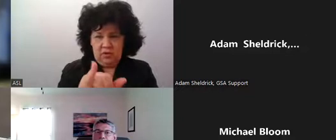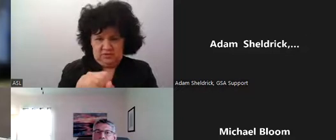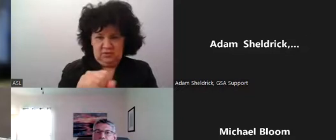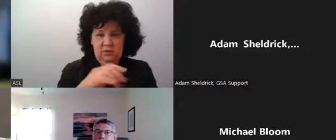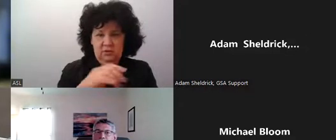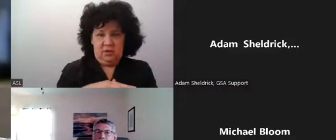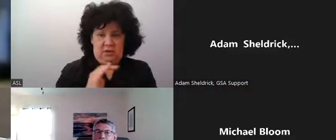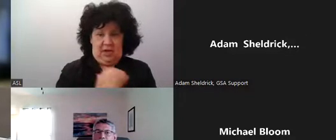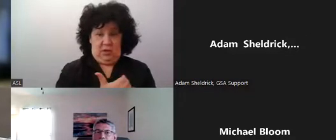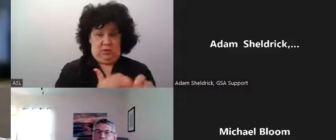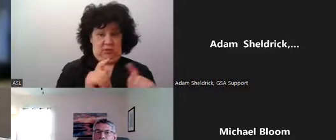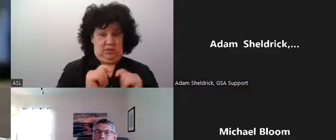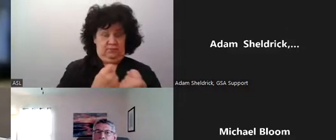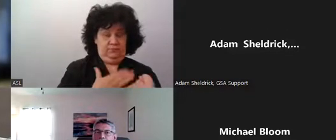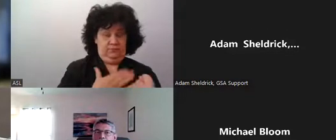away.